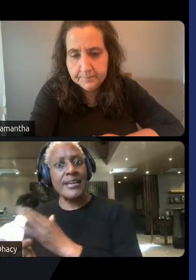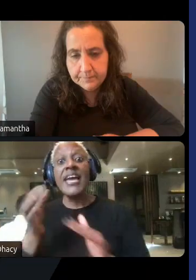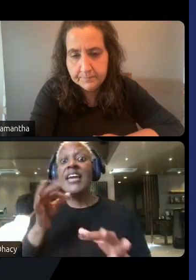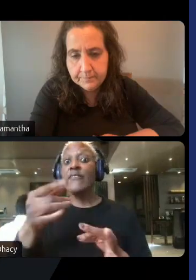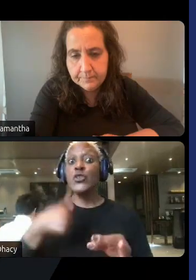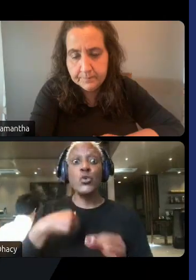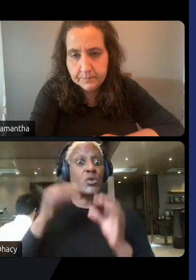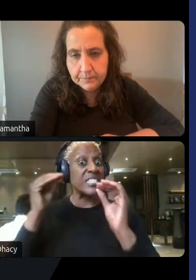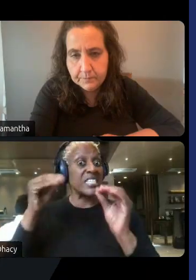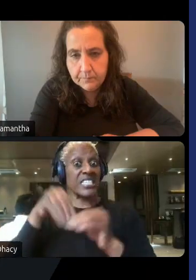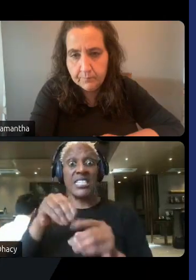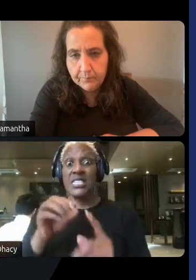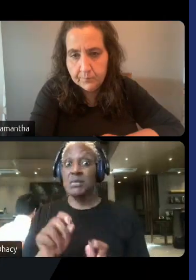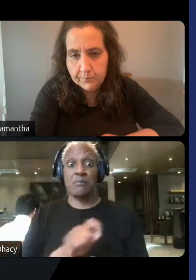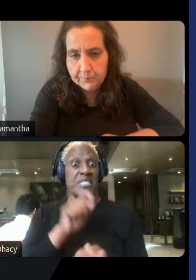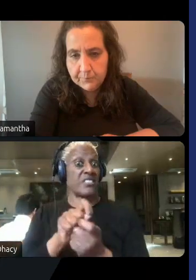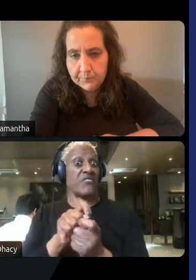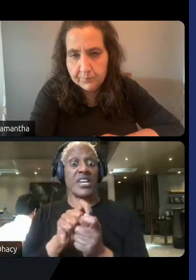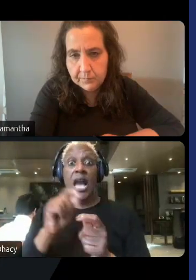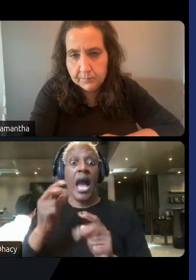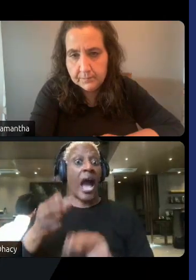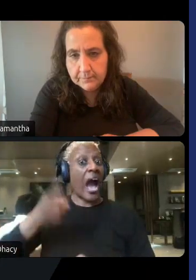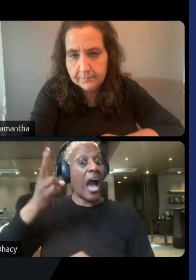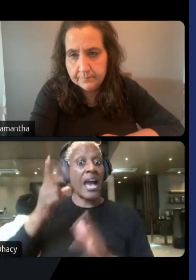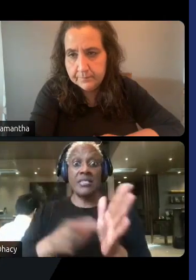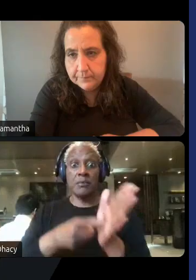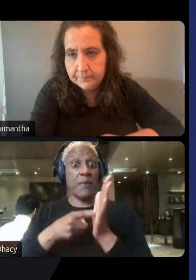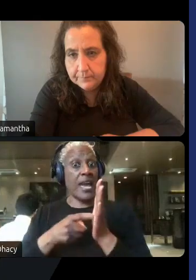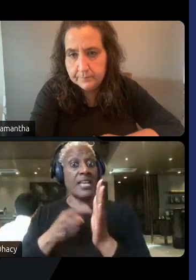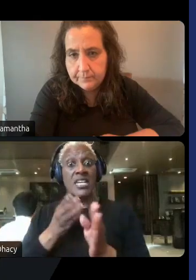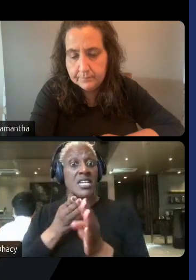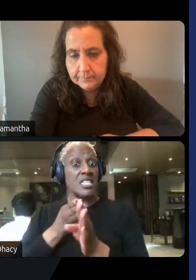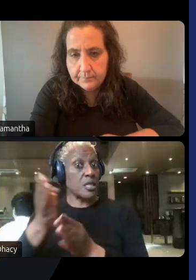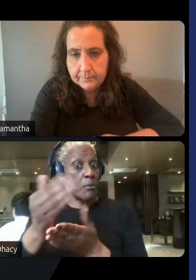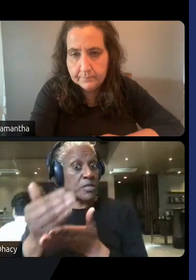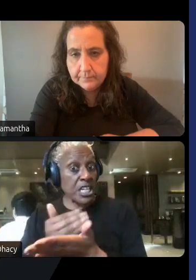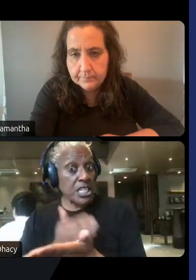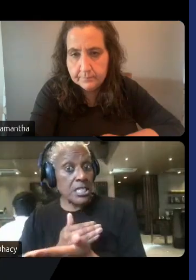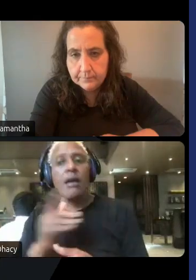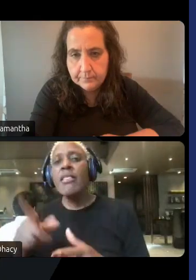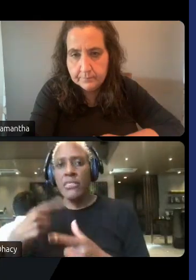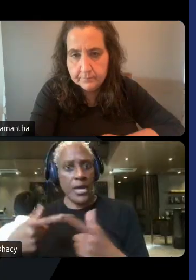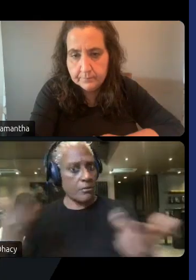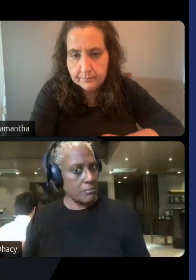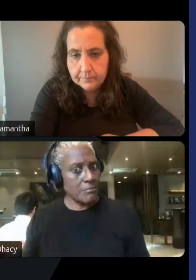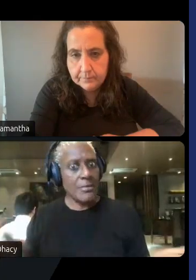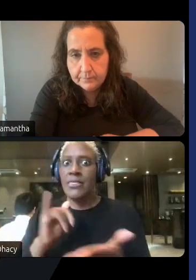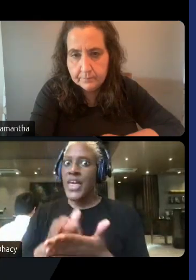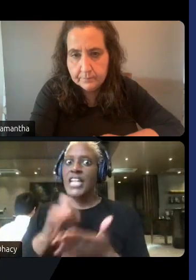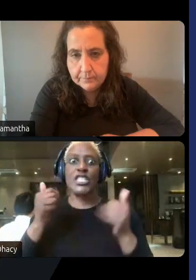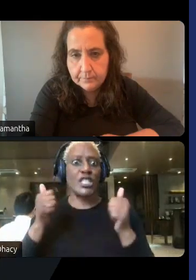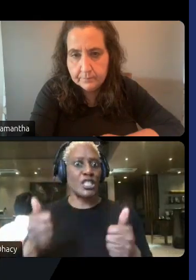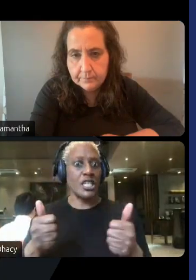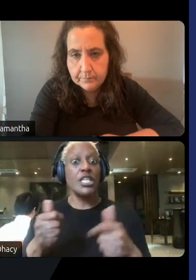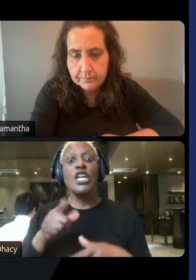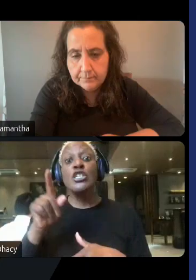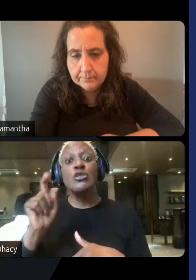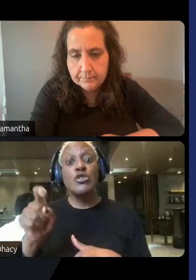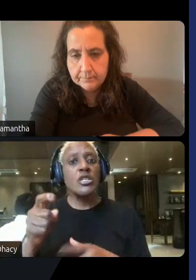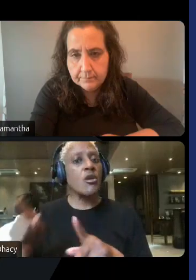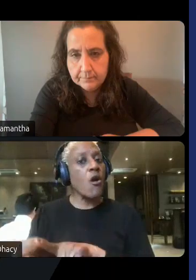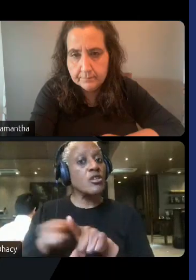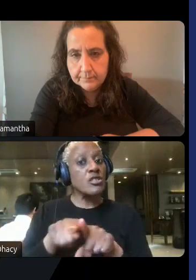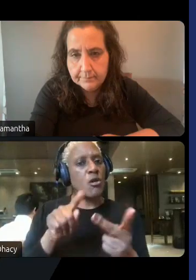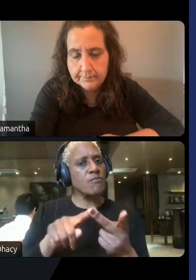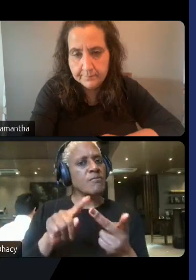areas, this is especially true. If you are really determined to work here, you should also think strategically about where you are